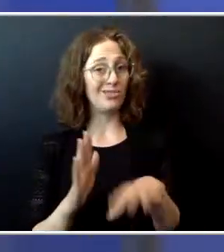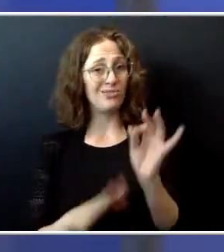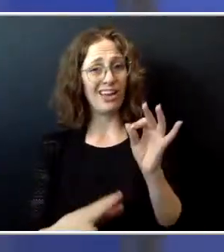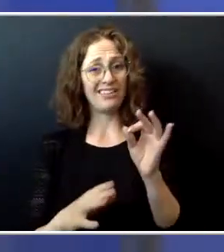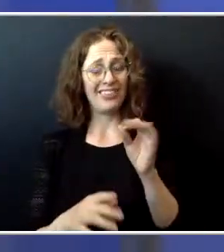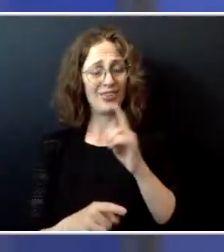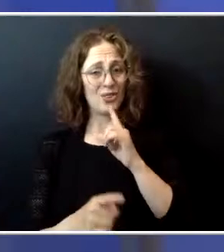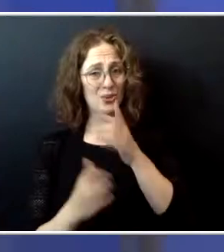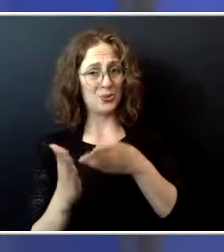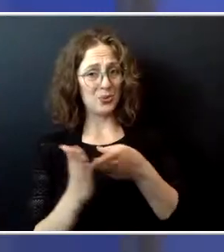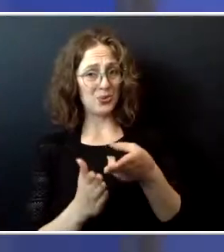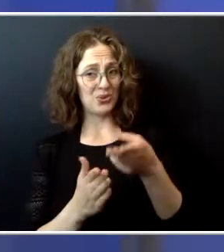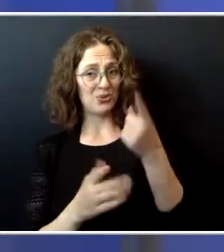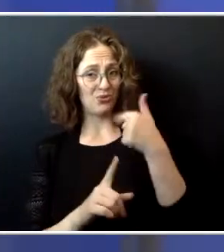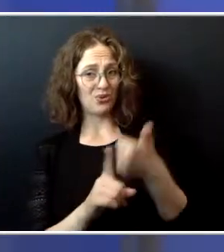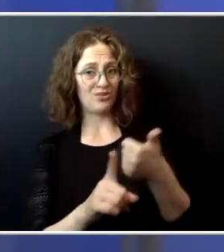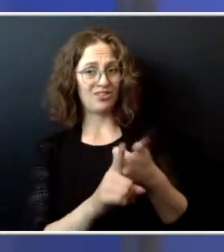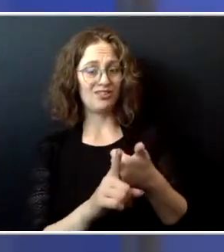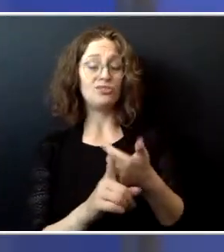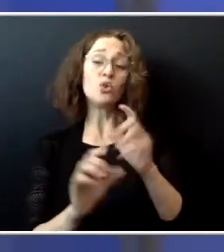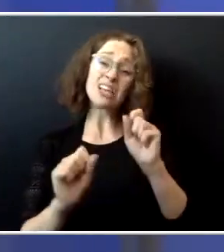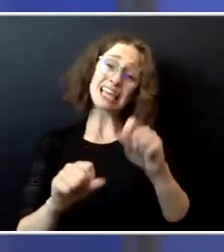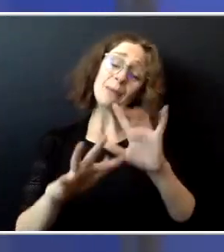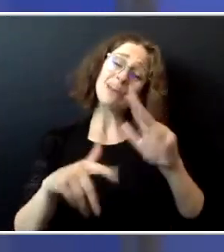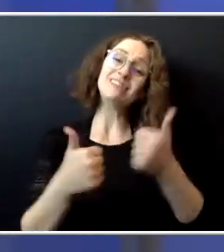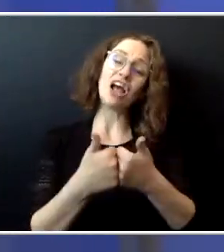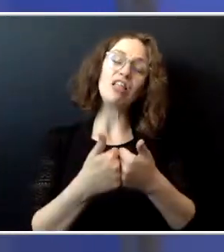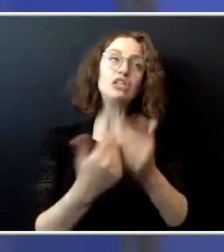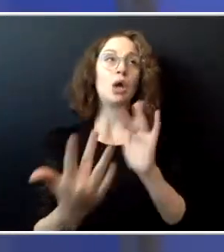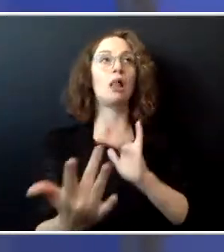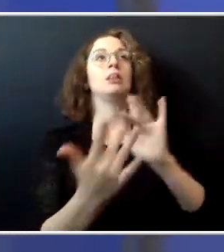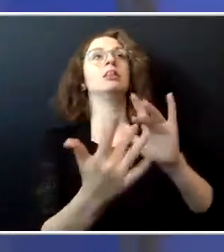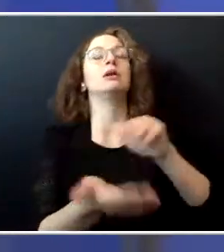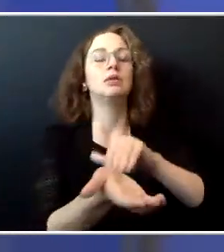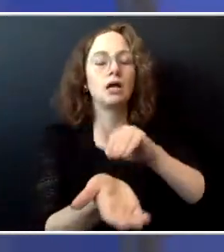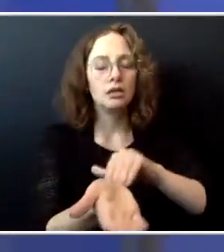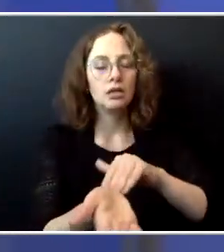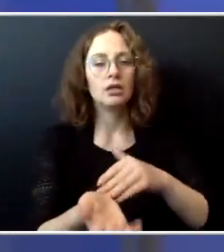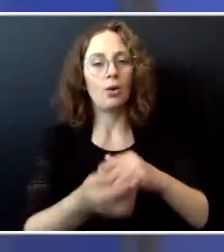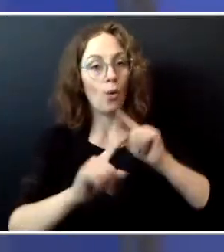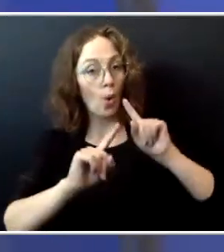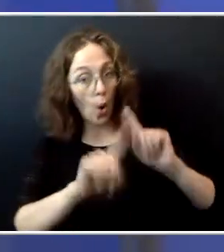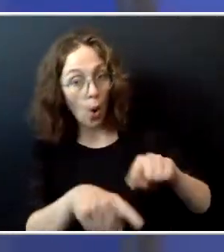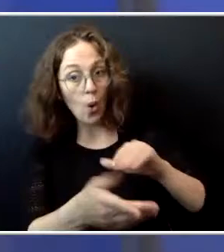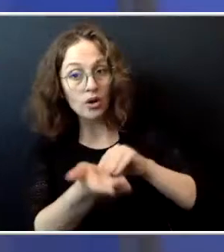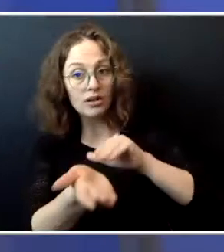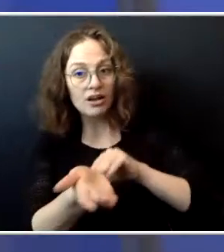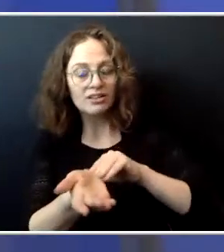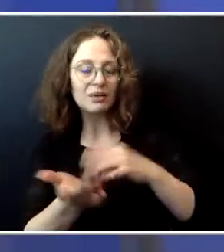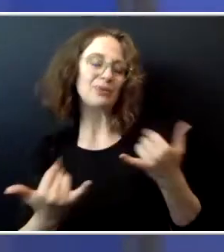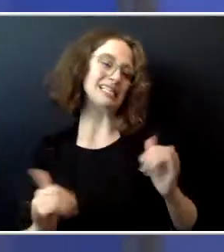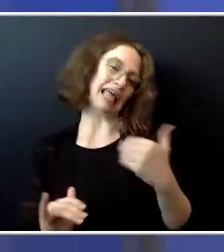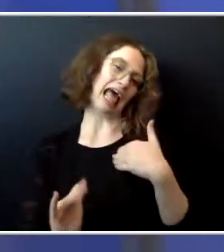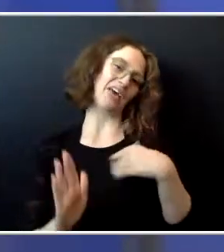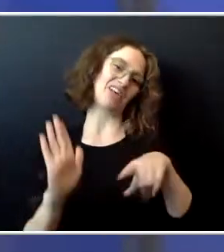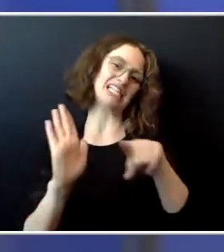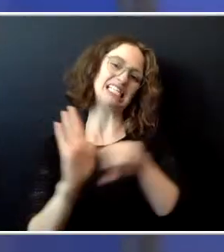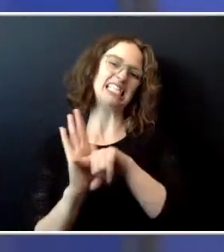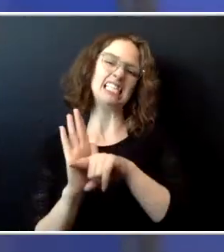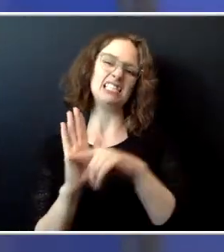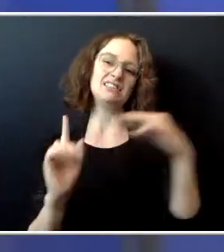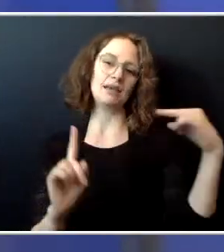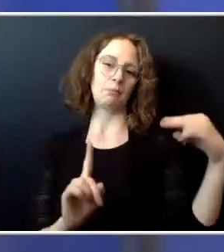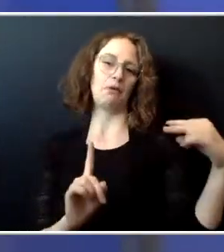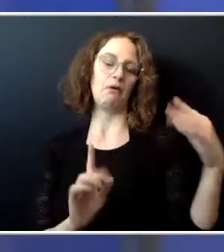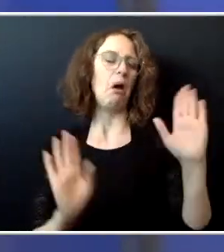out or to even go to a doctor. And I think that's where there's still that stigma of, I don't need to see a doctor. But